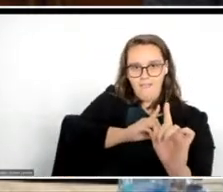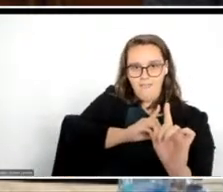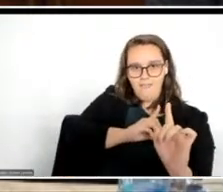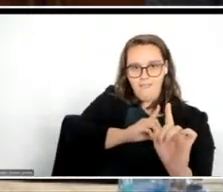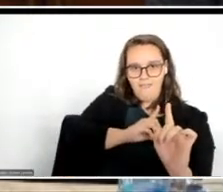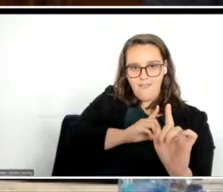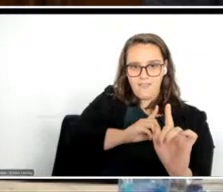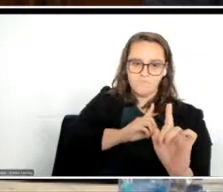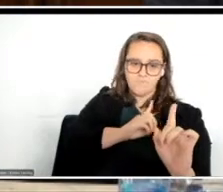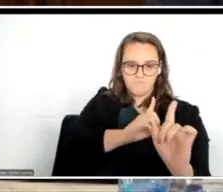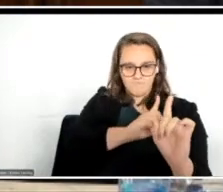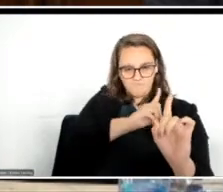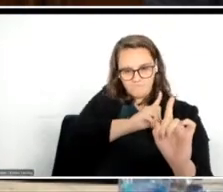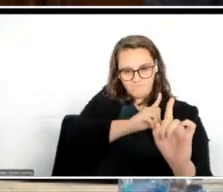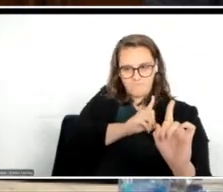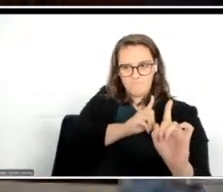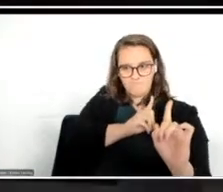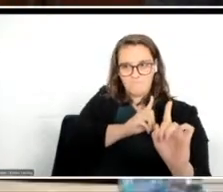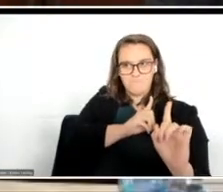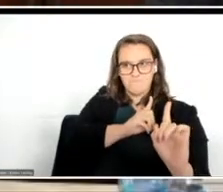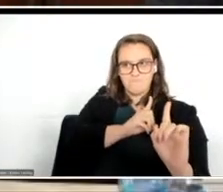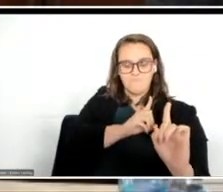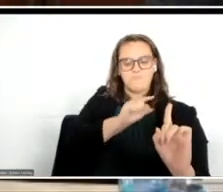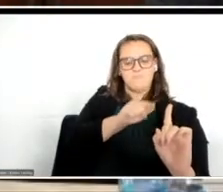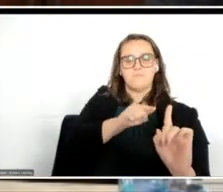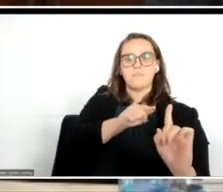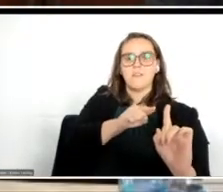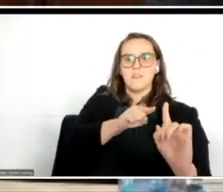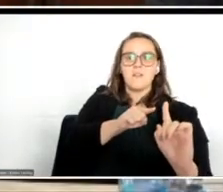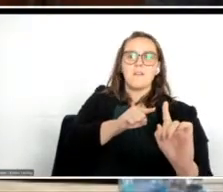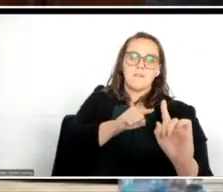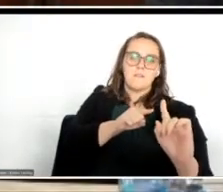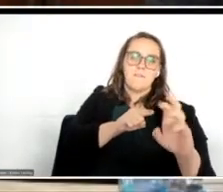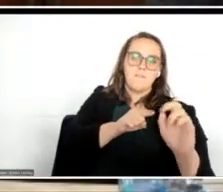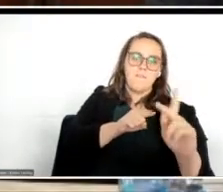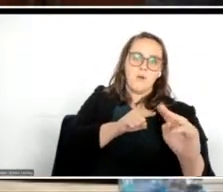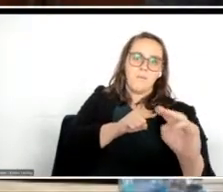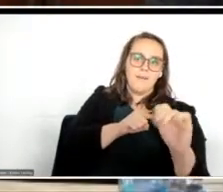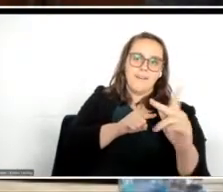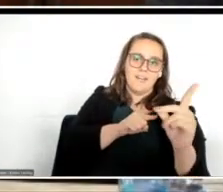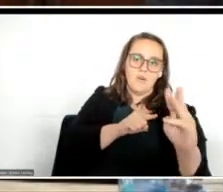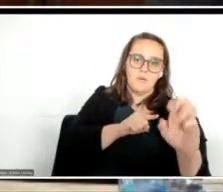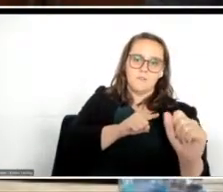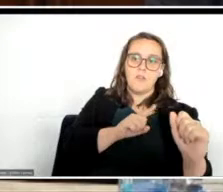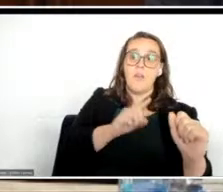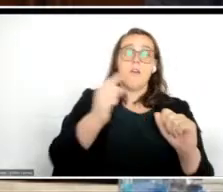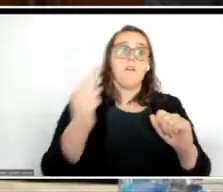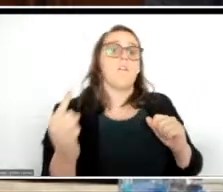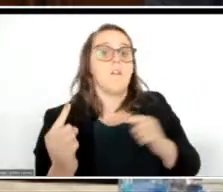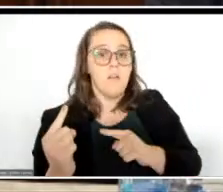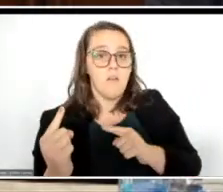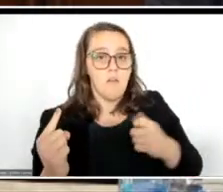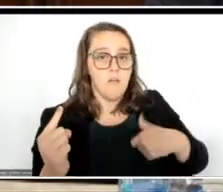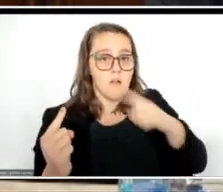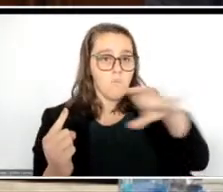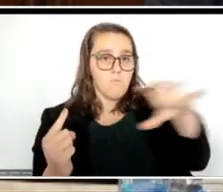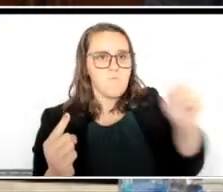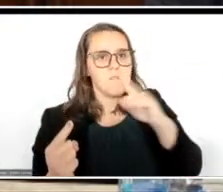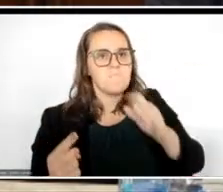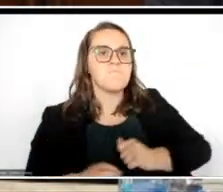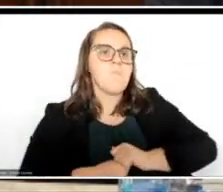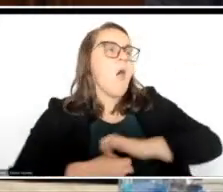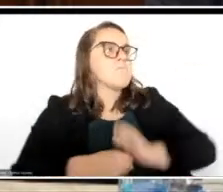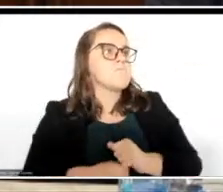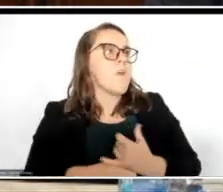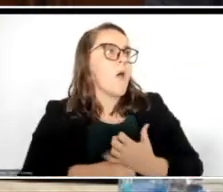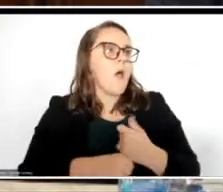2-3 feet catty-corner from or diagonal from him. You know, the president just raging about the decision and how it's wrong and why didn't we make more calls,